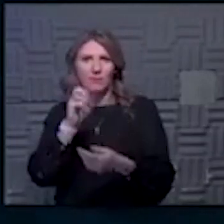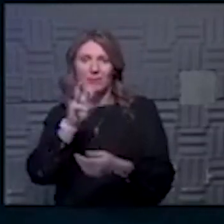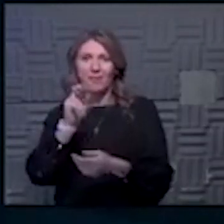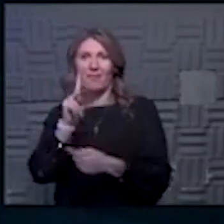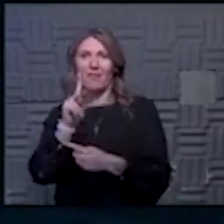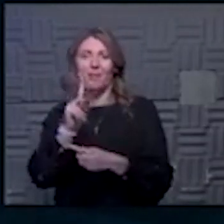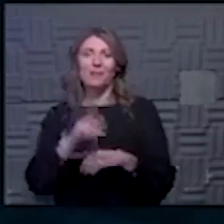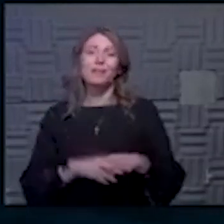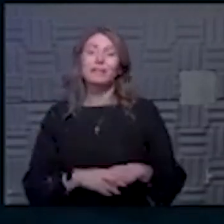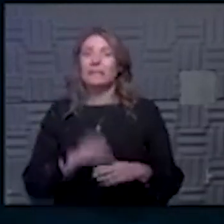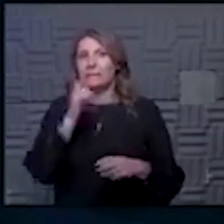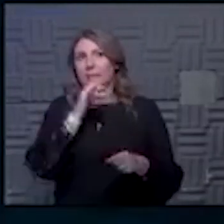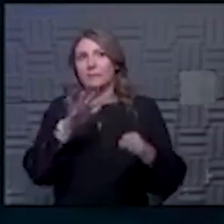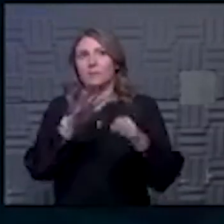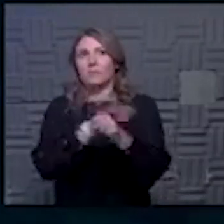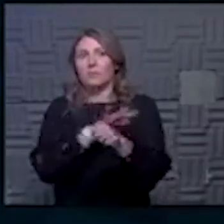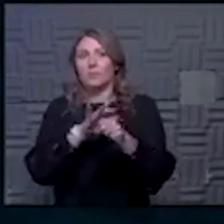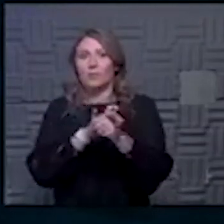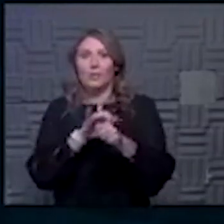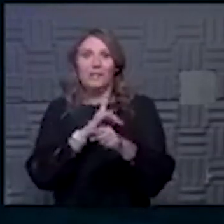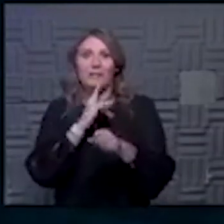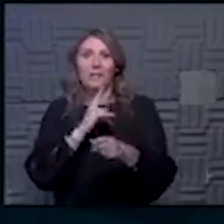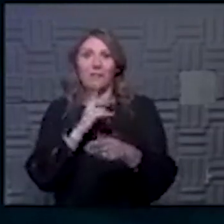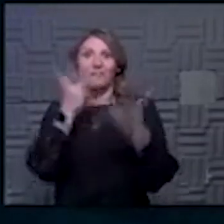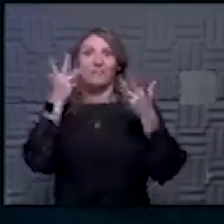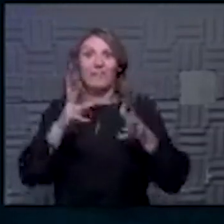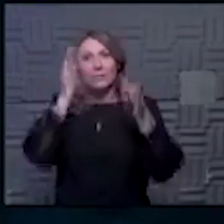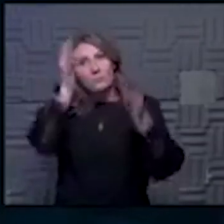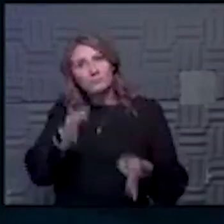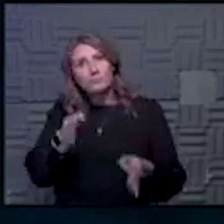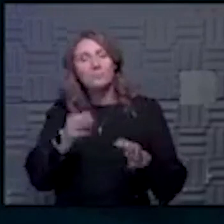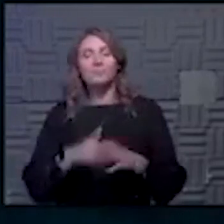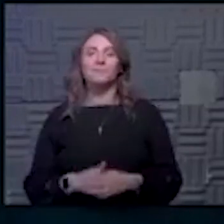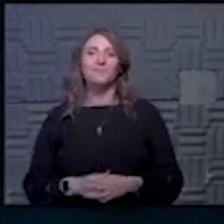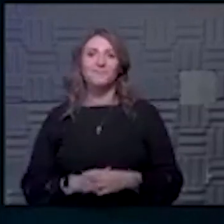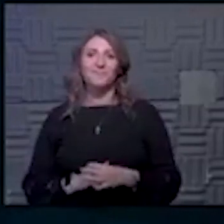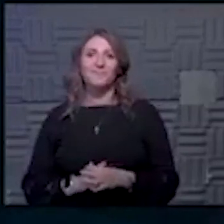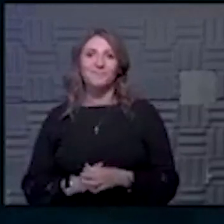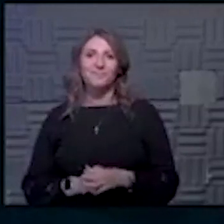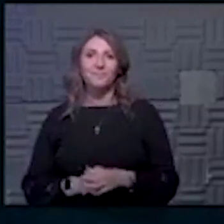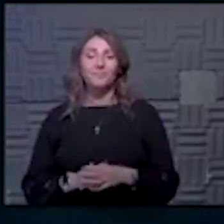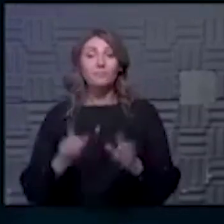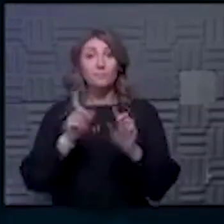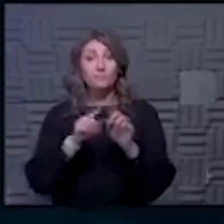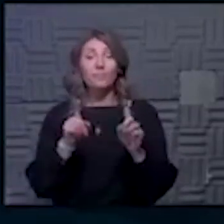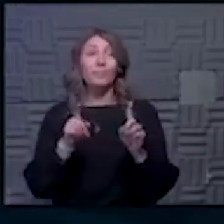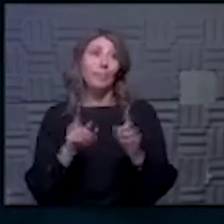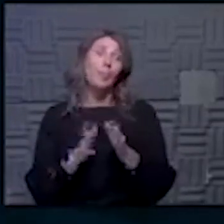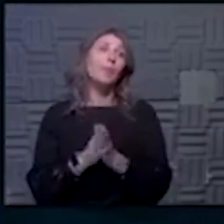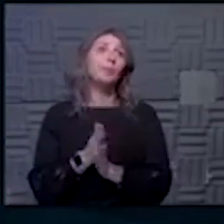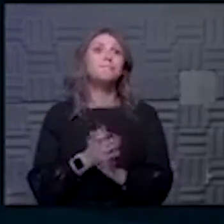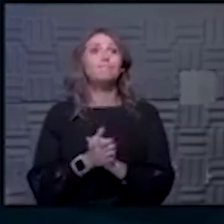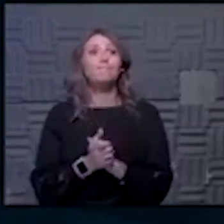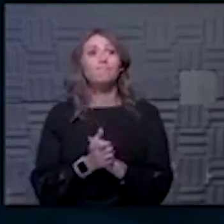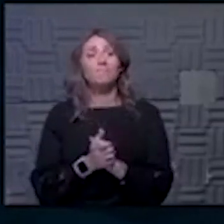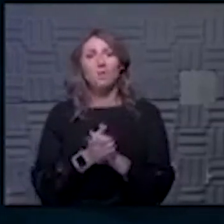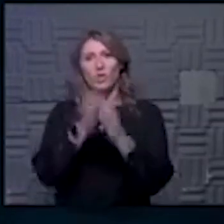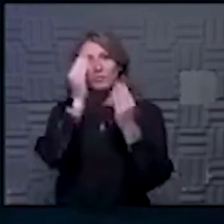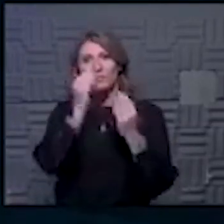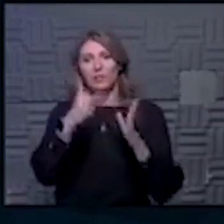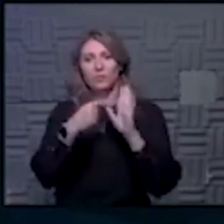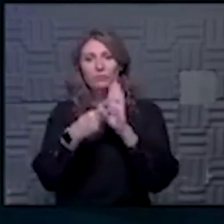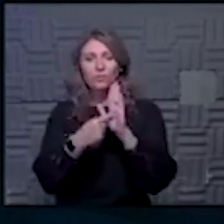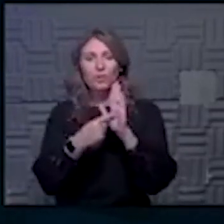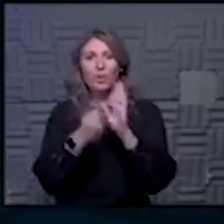I'm not entirely sure it's a settled issue, but certainly there is some data to show that